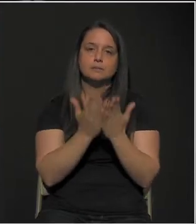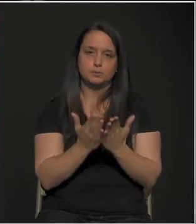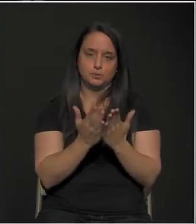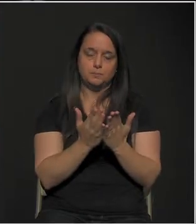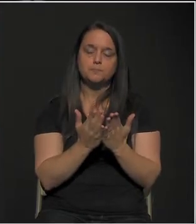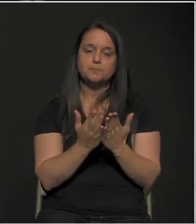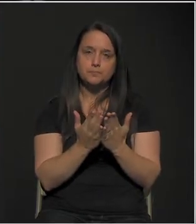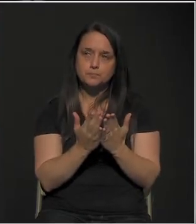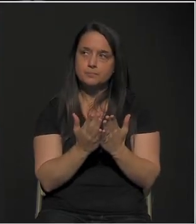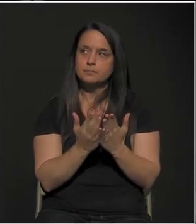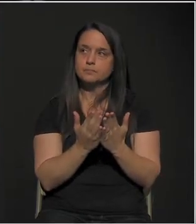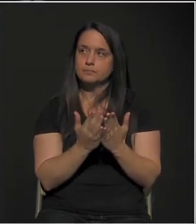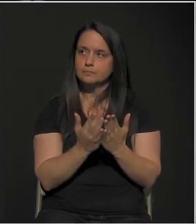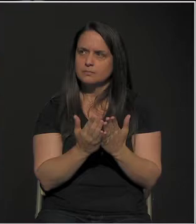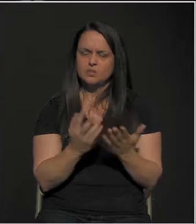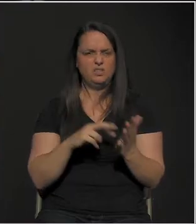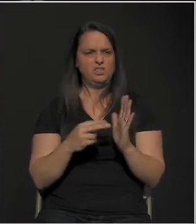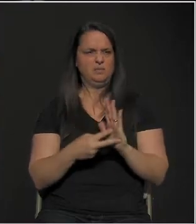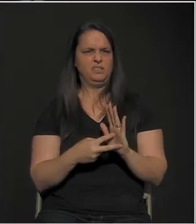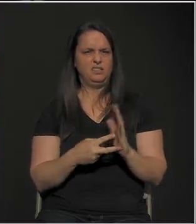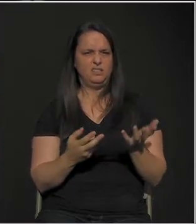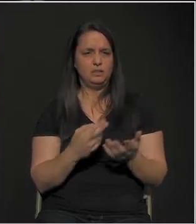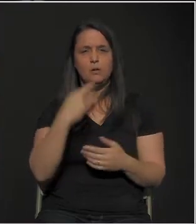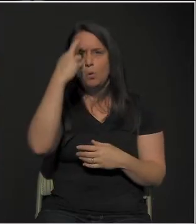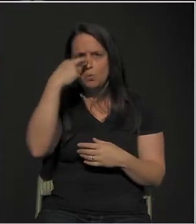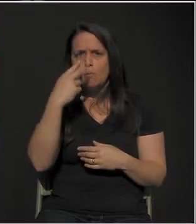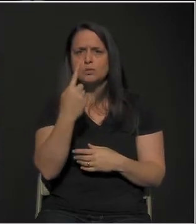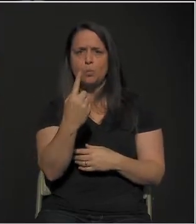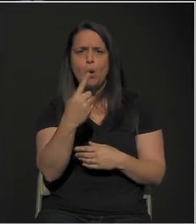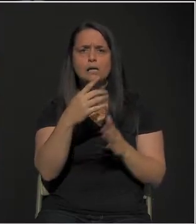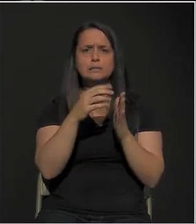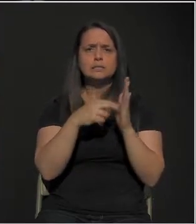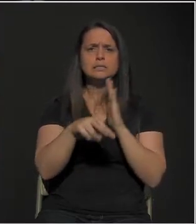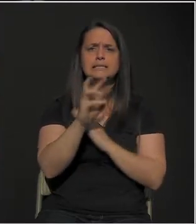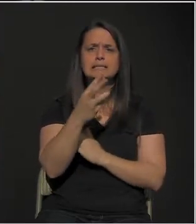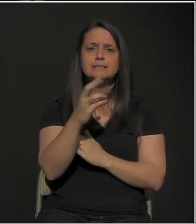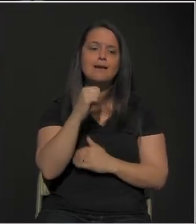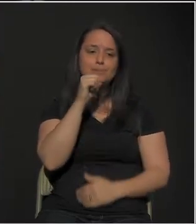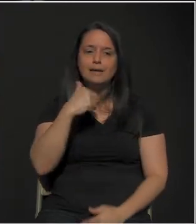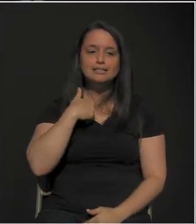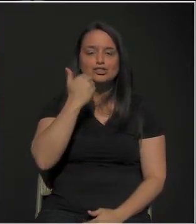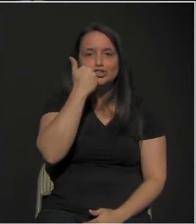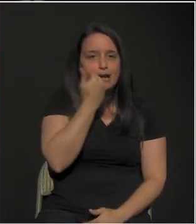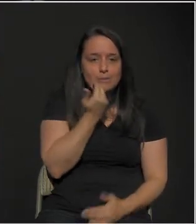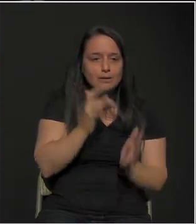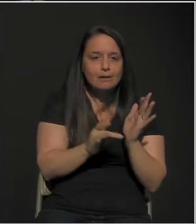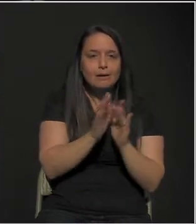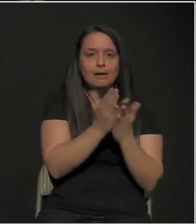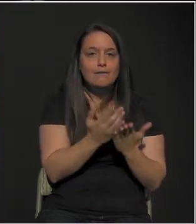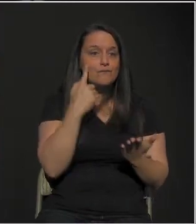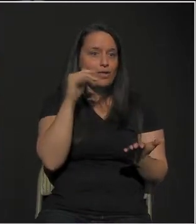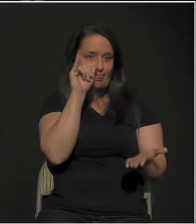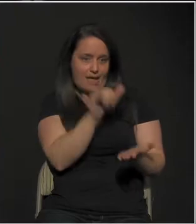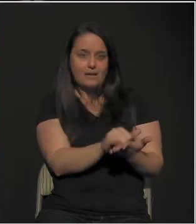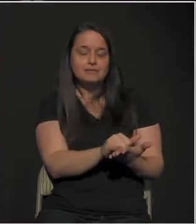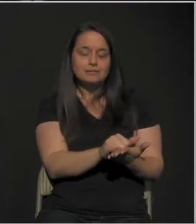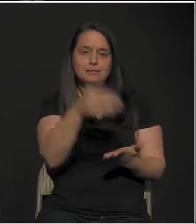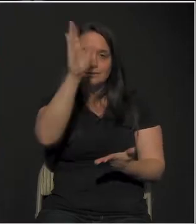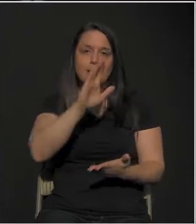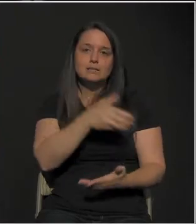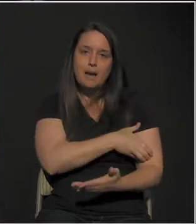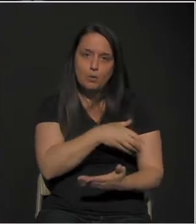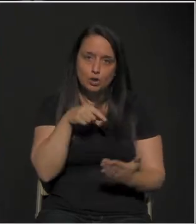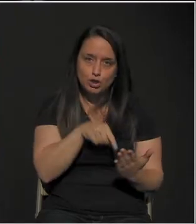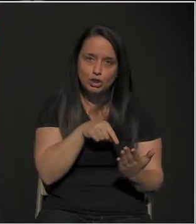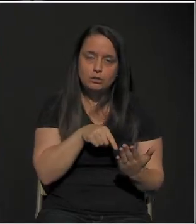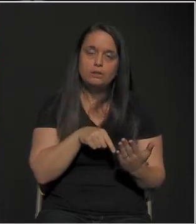It's in the, what do you mean that it's in the gospel? Romans 1:16, I'm not ashamed of the gospel, for it is the power of God. He says the